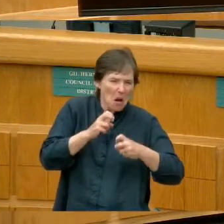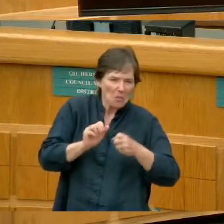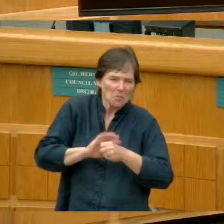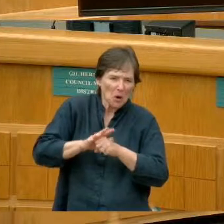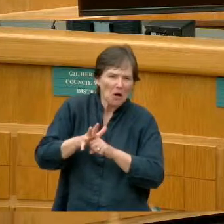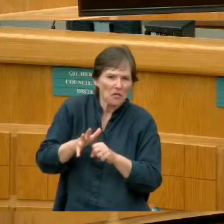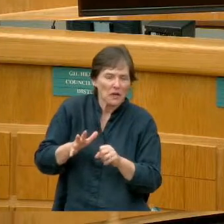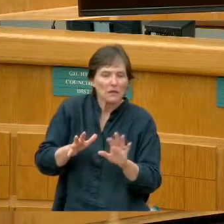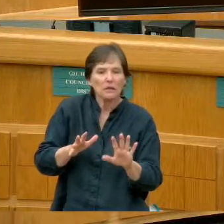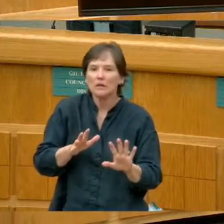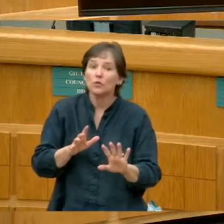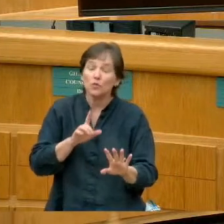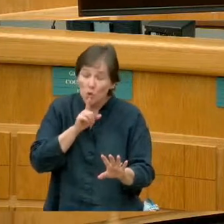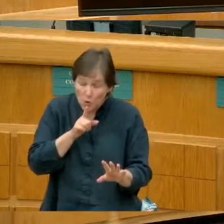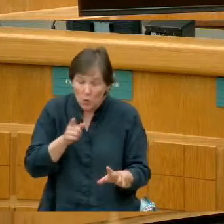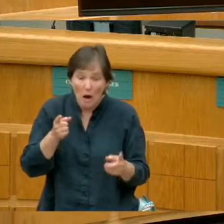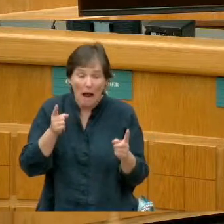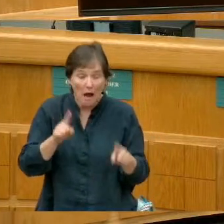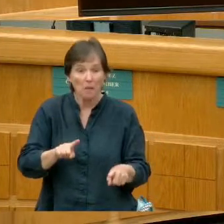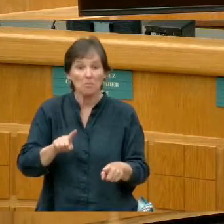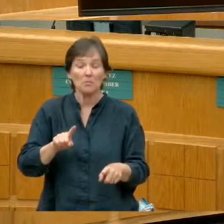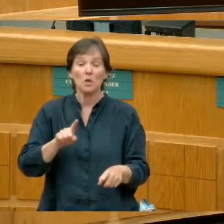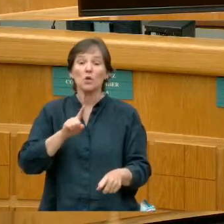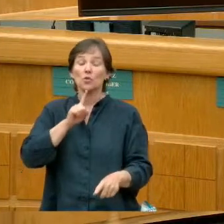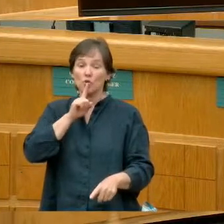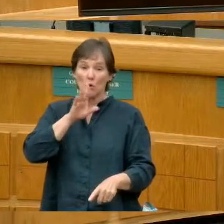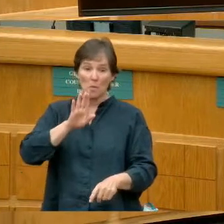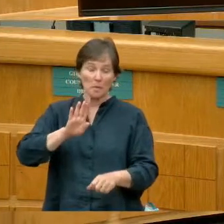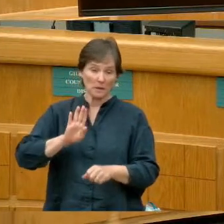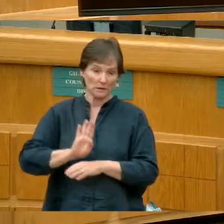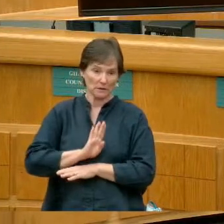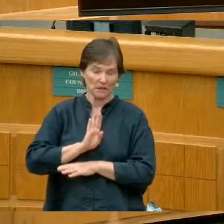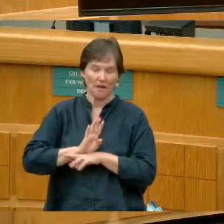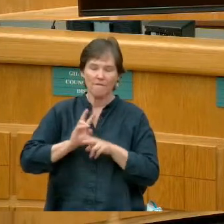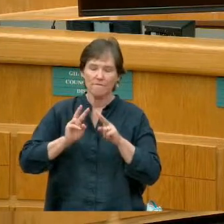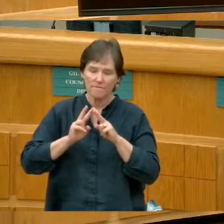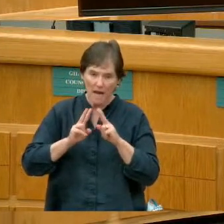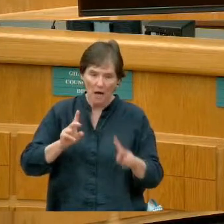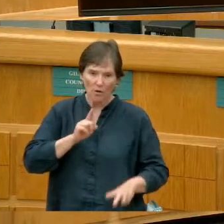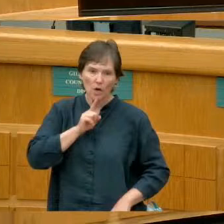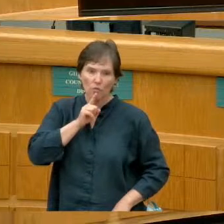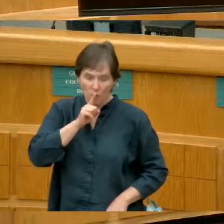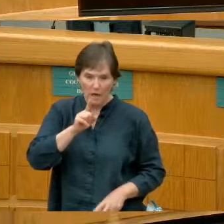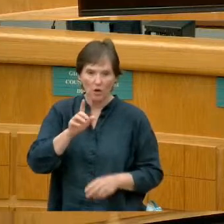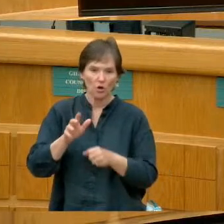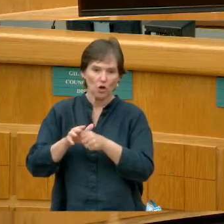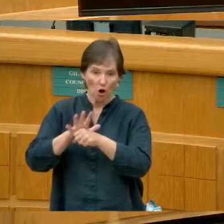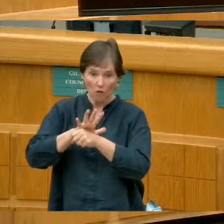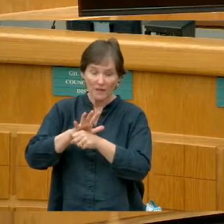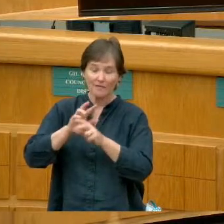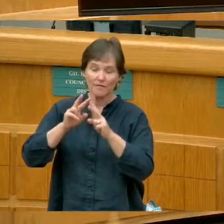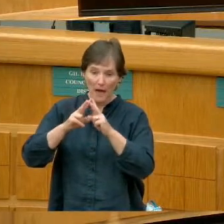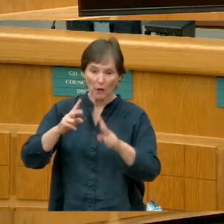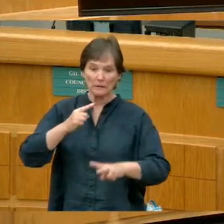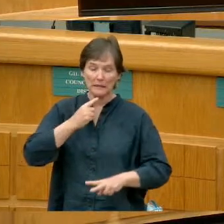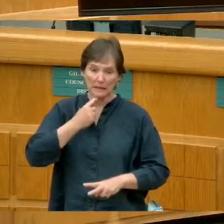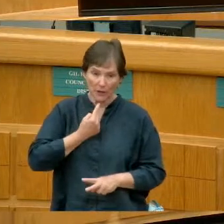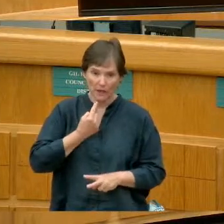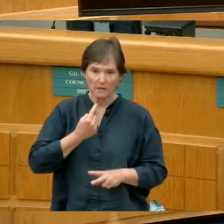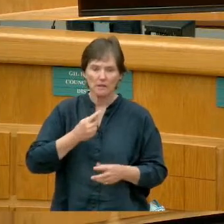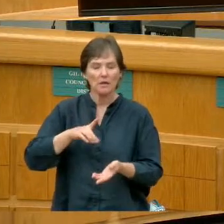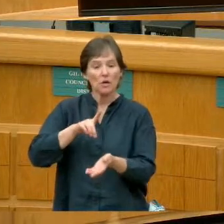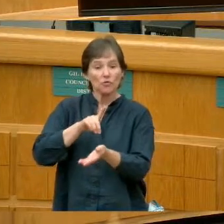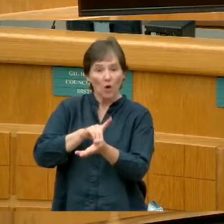contrary, this is very real and easily transmissible. Nurses, doctors, the health department, and